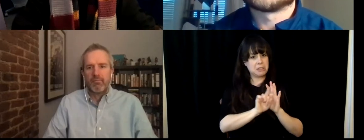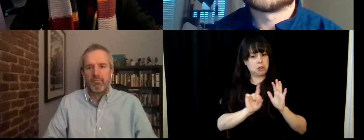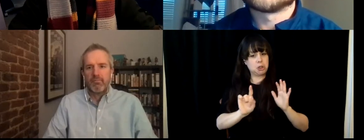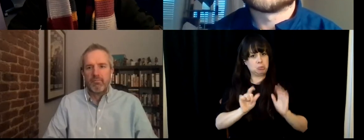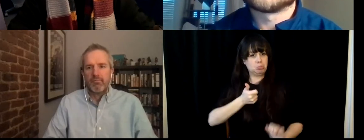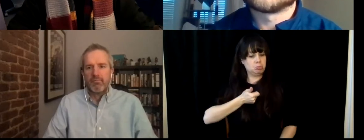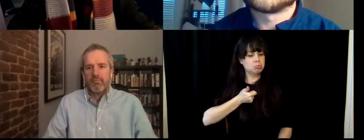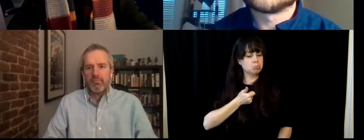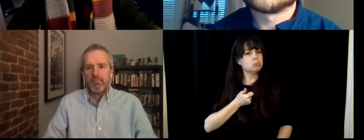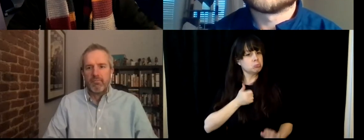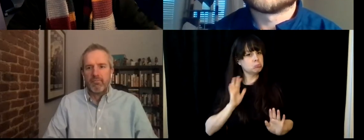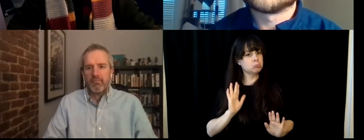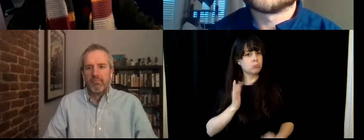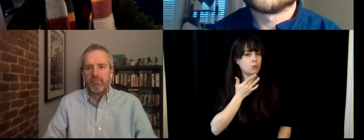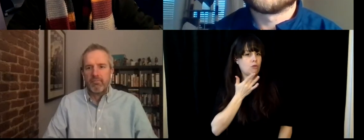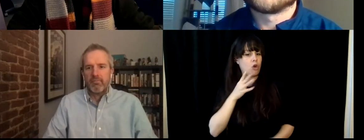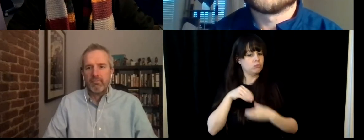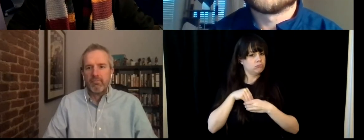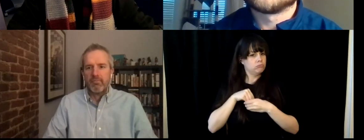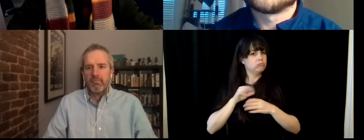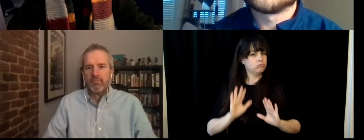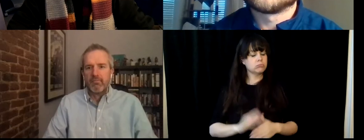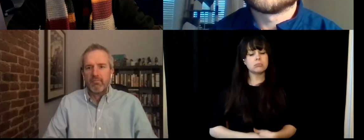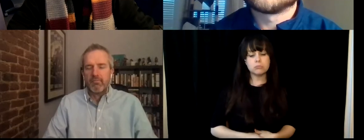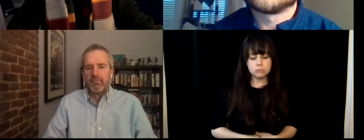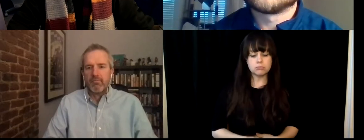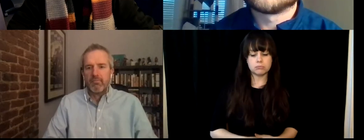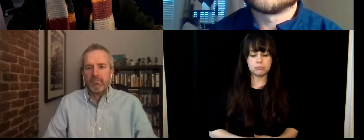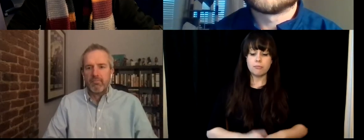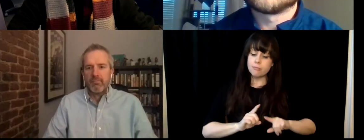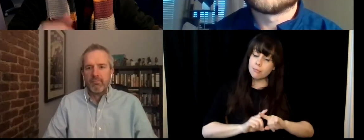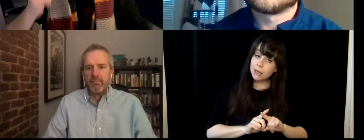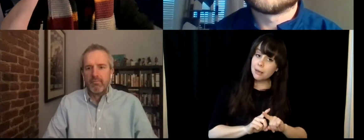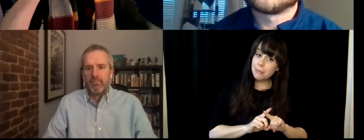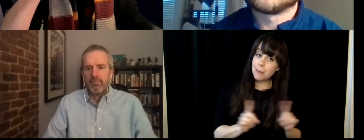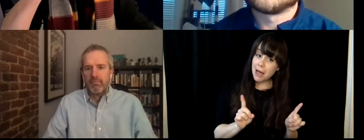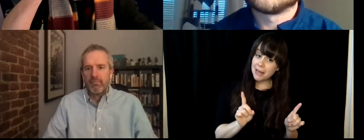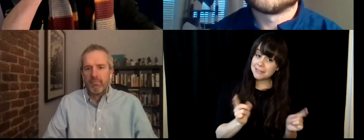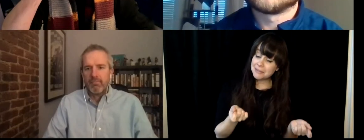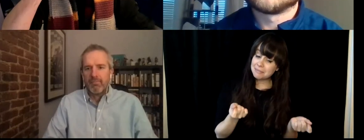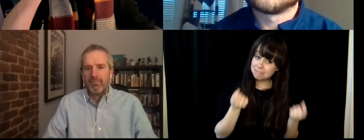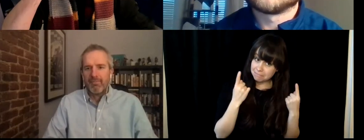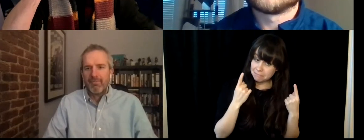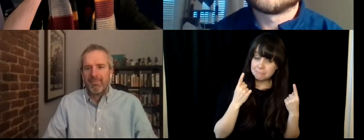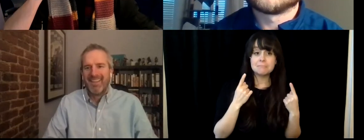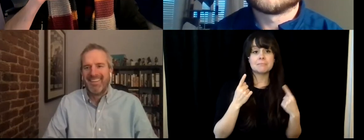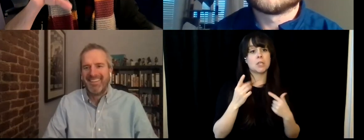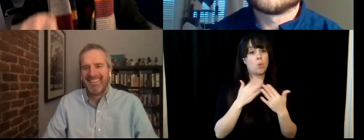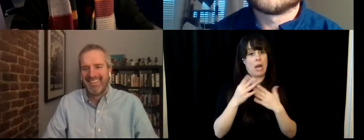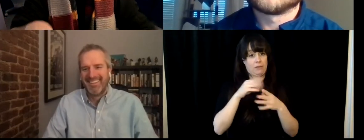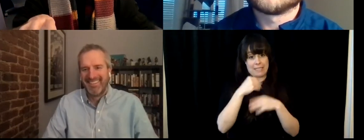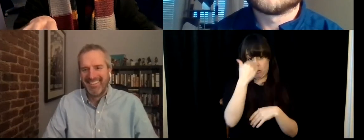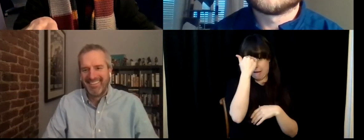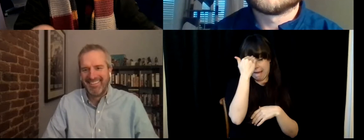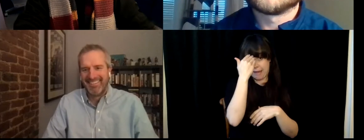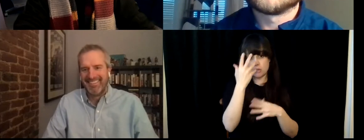But one of the things that you should practice is taking what's in your head and putting